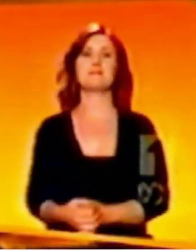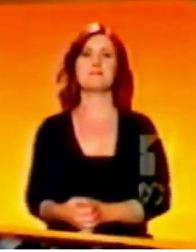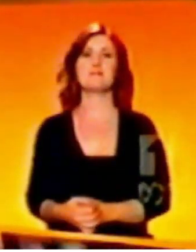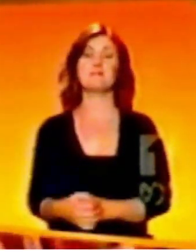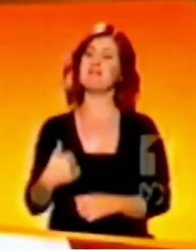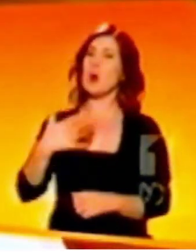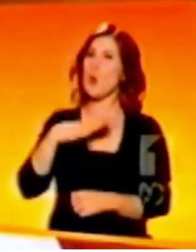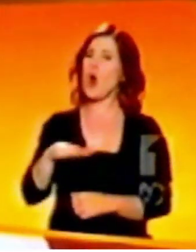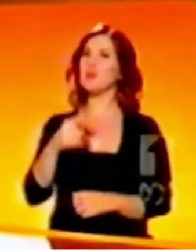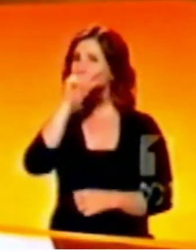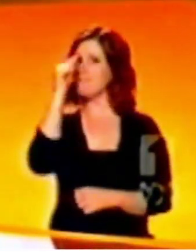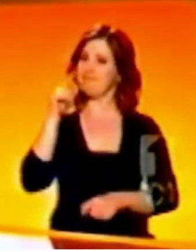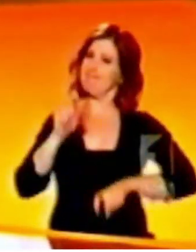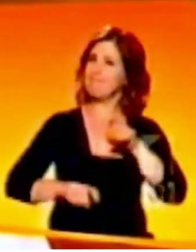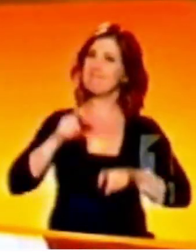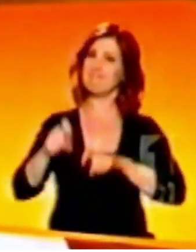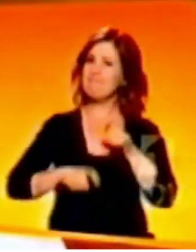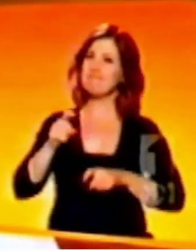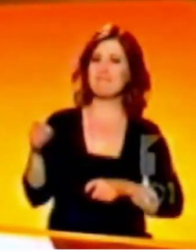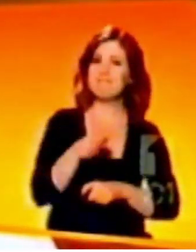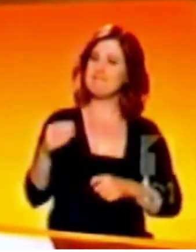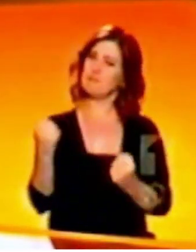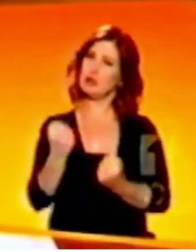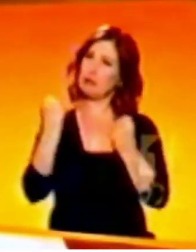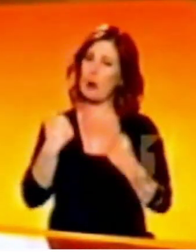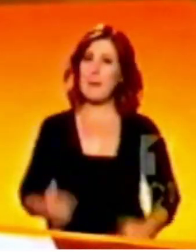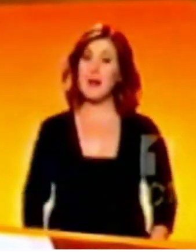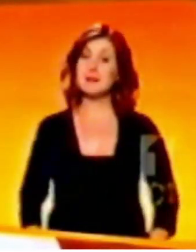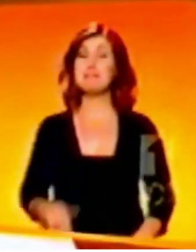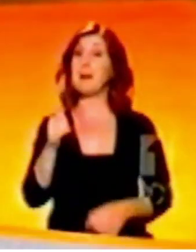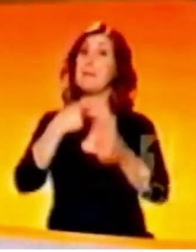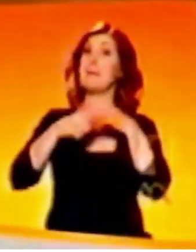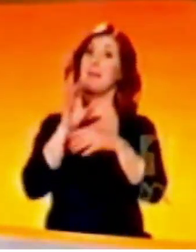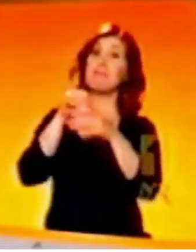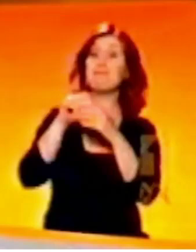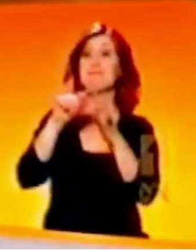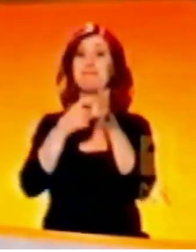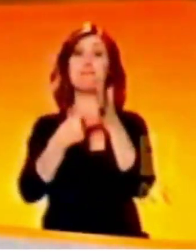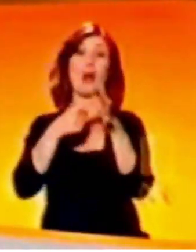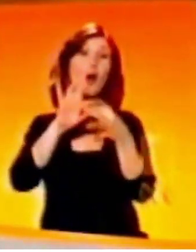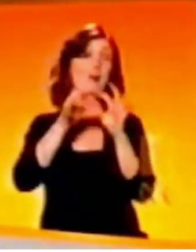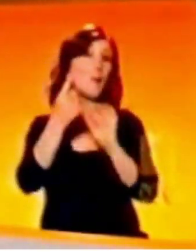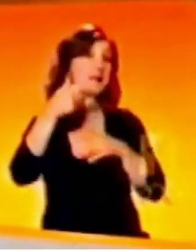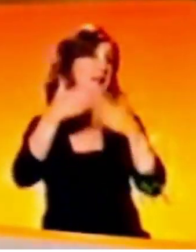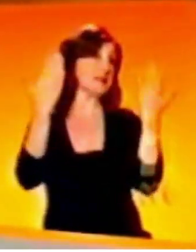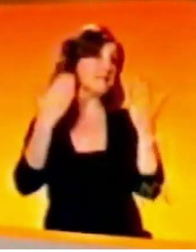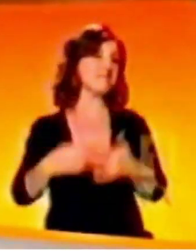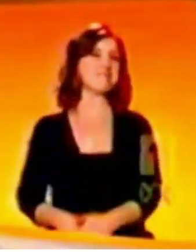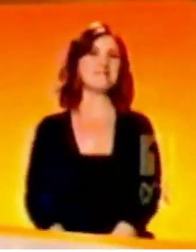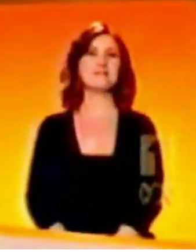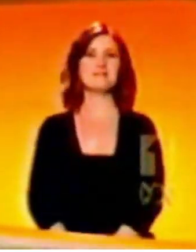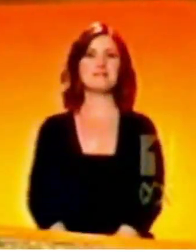and keep riding around and strengthen my muscles and maybe become a Paralympian.